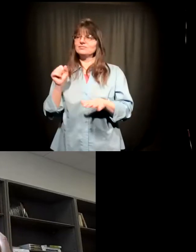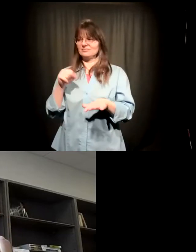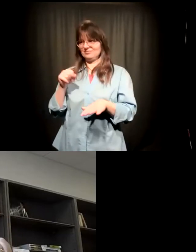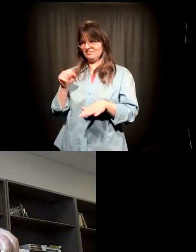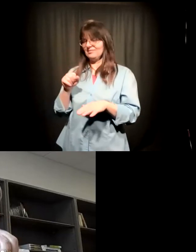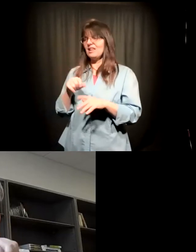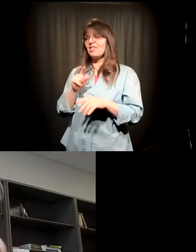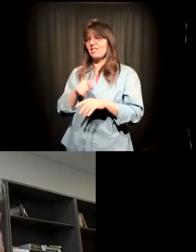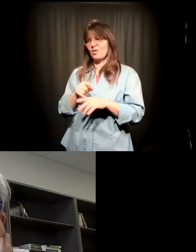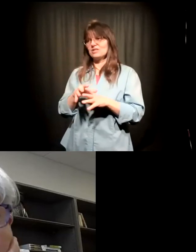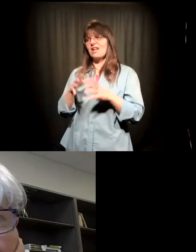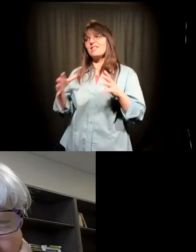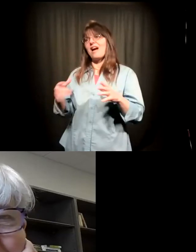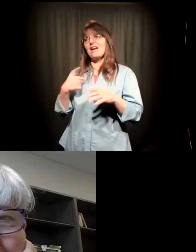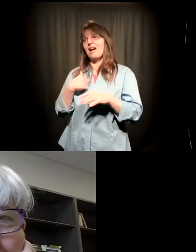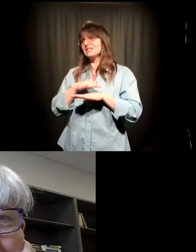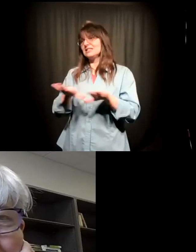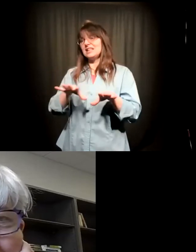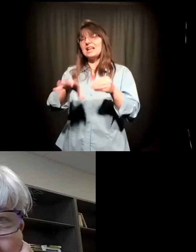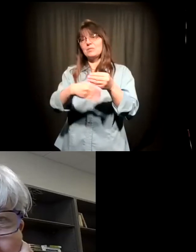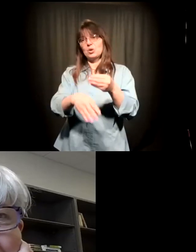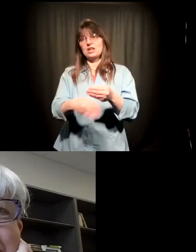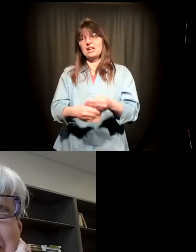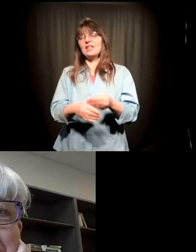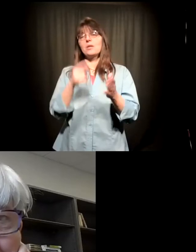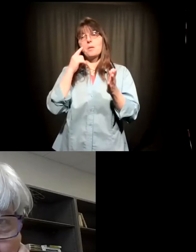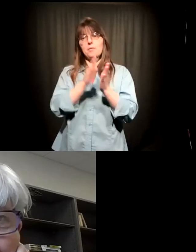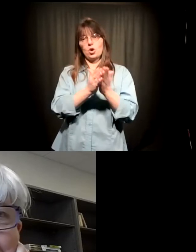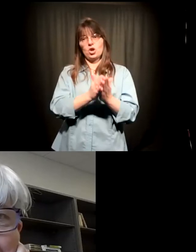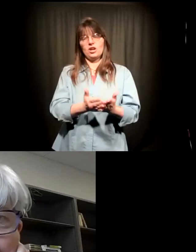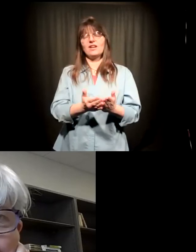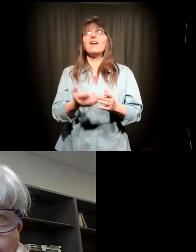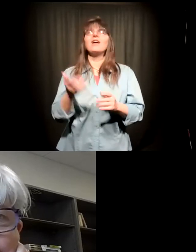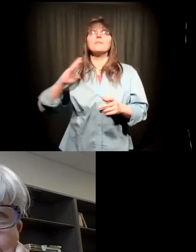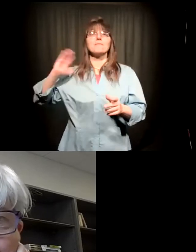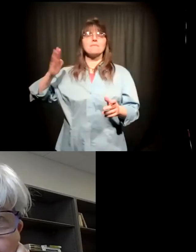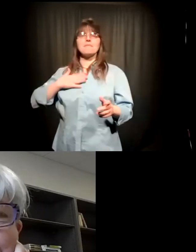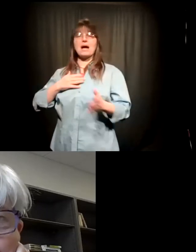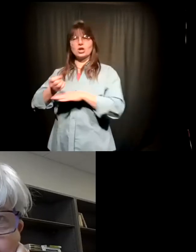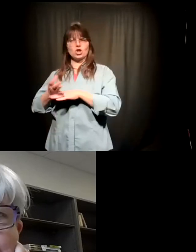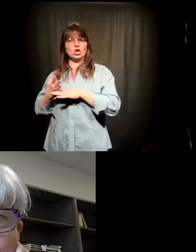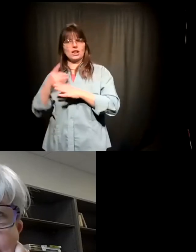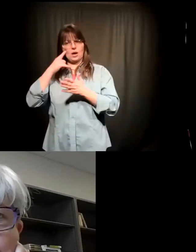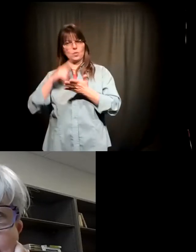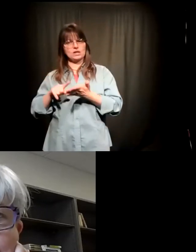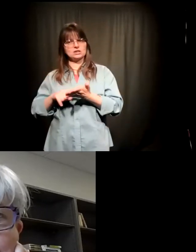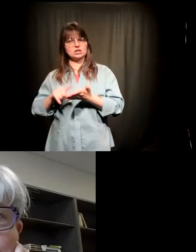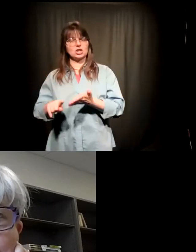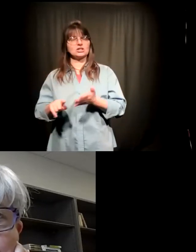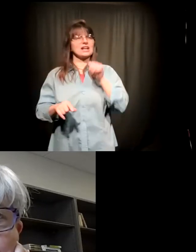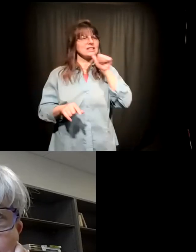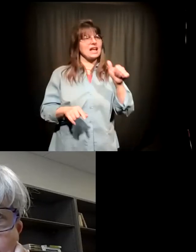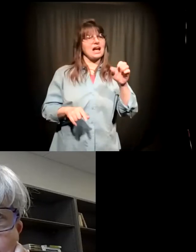of my questions is something I like to ask authors, and it has to do with what's not in your